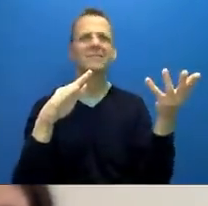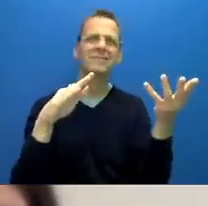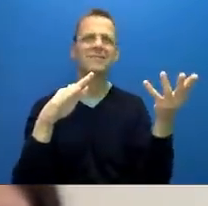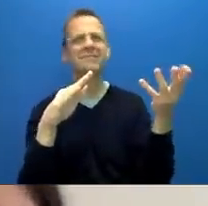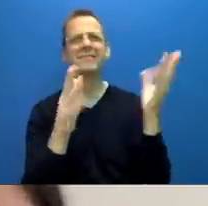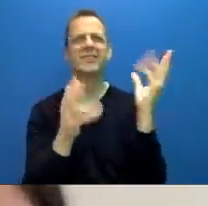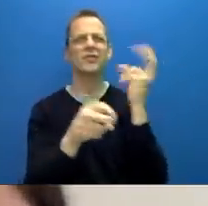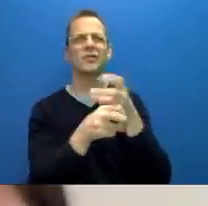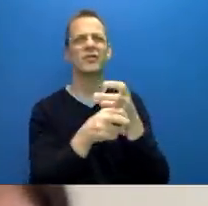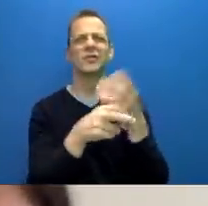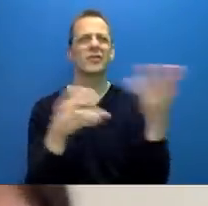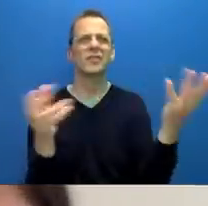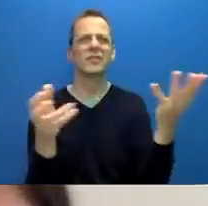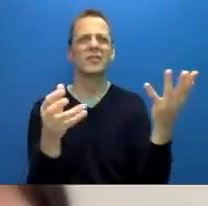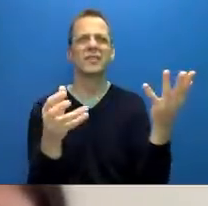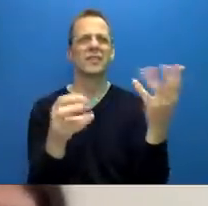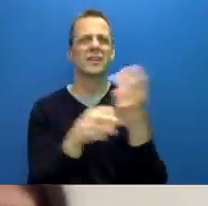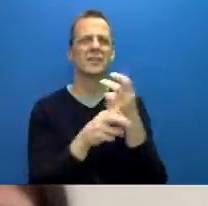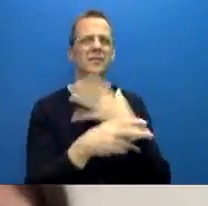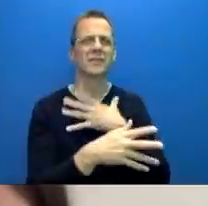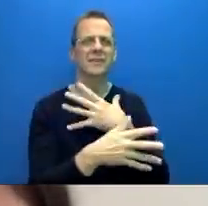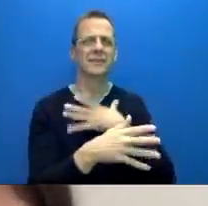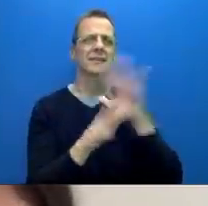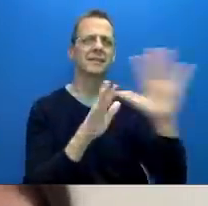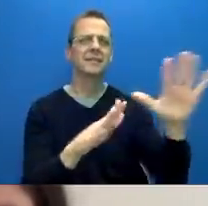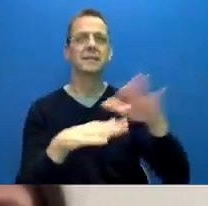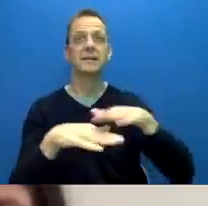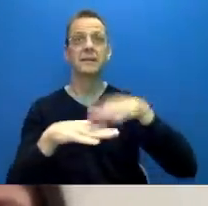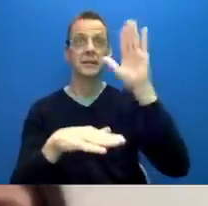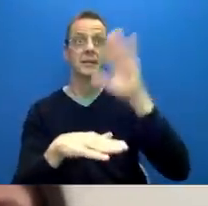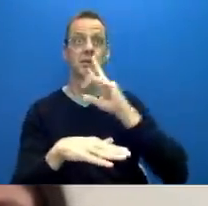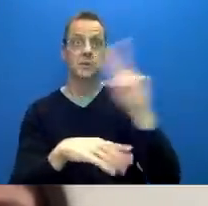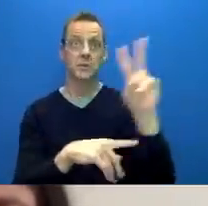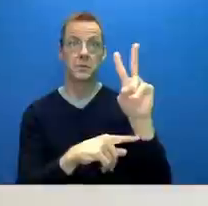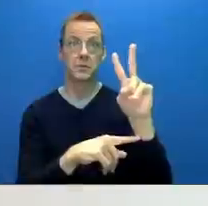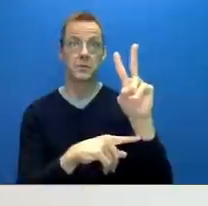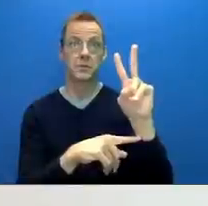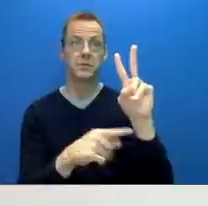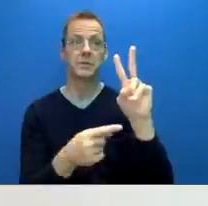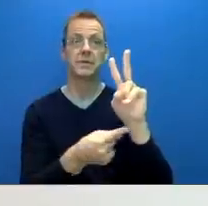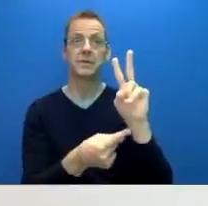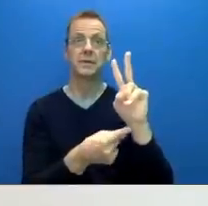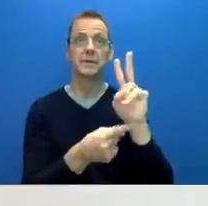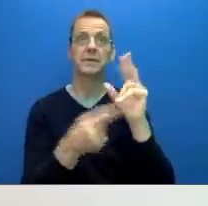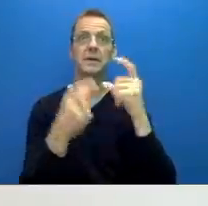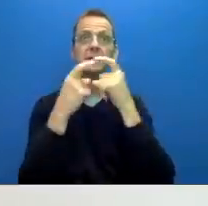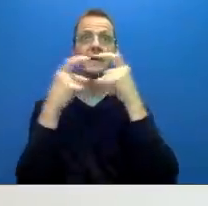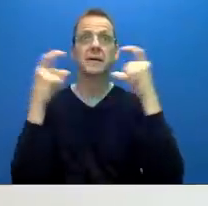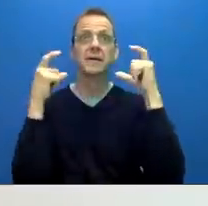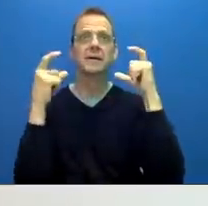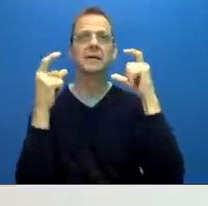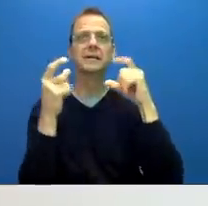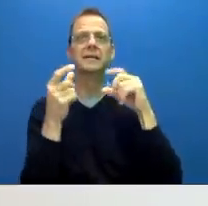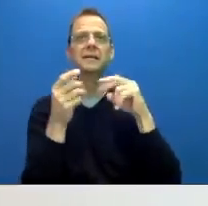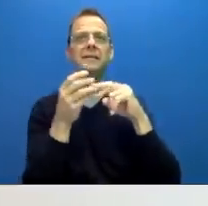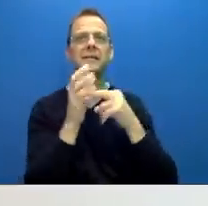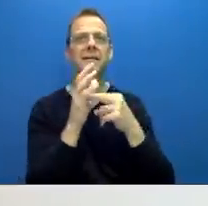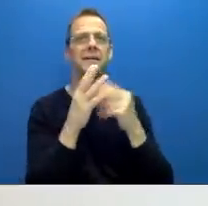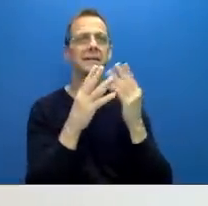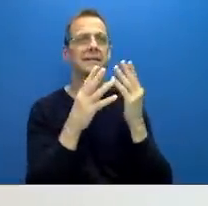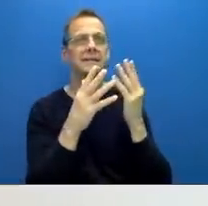it certainly shouldn't interfere with their oxygenation. And in terms of them touching it frequently